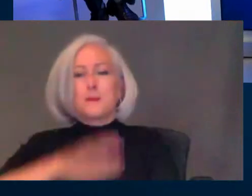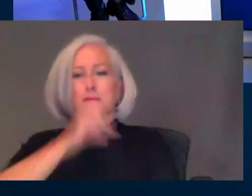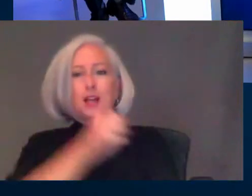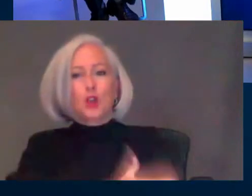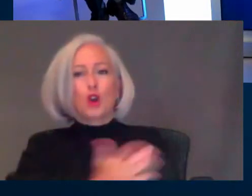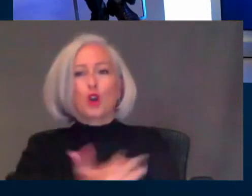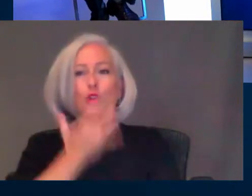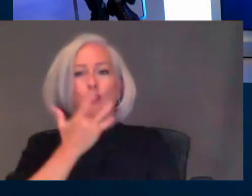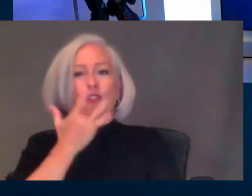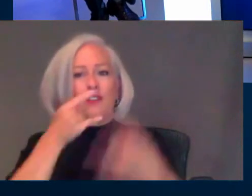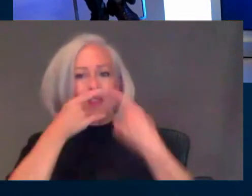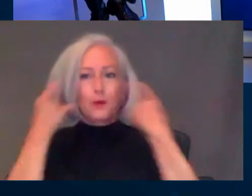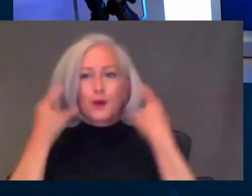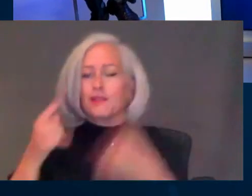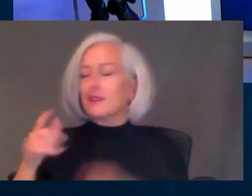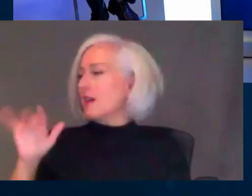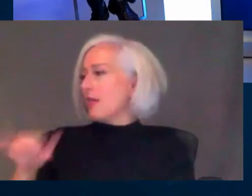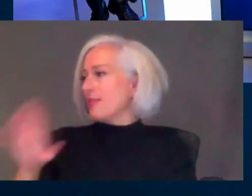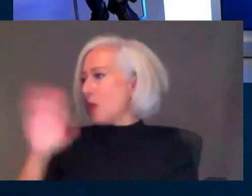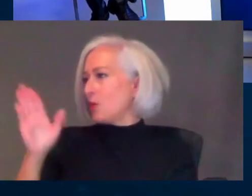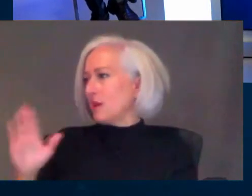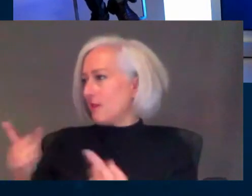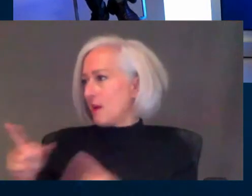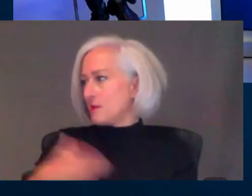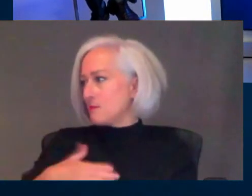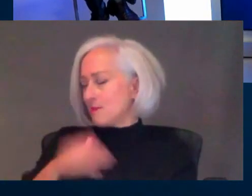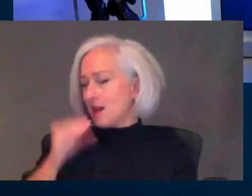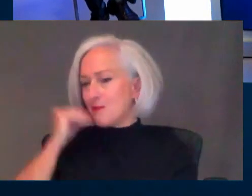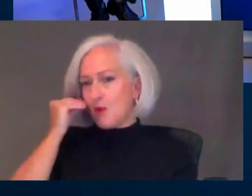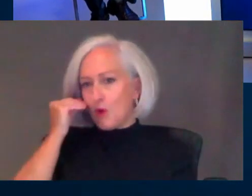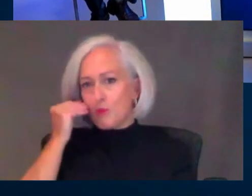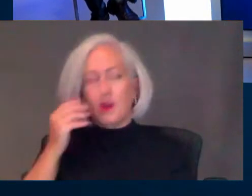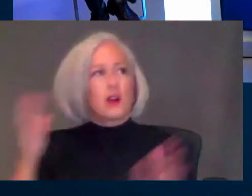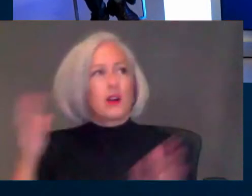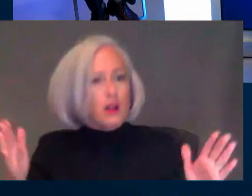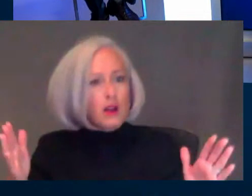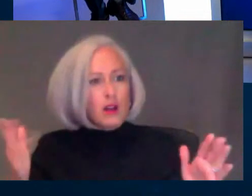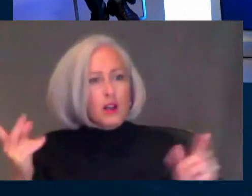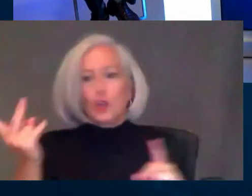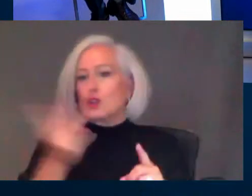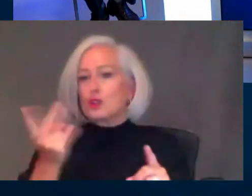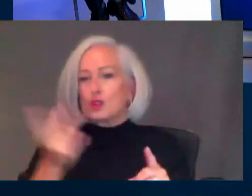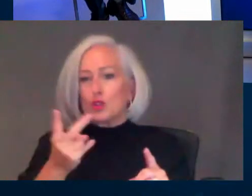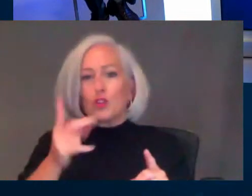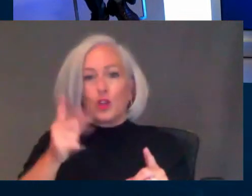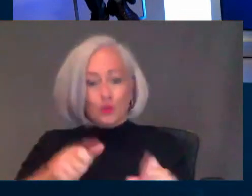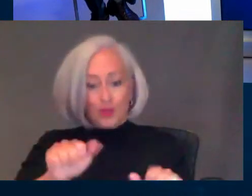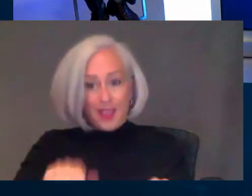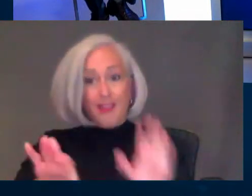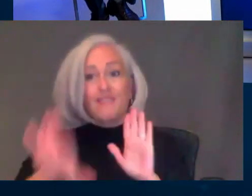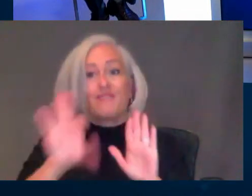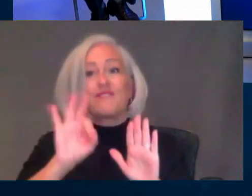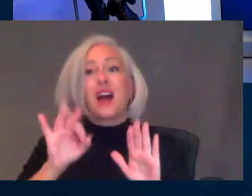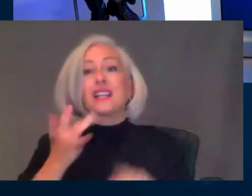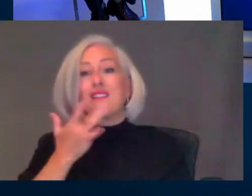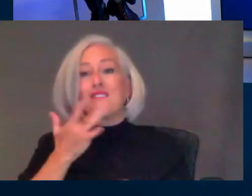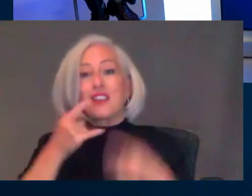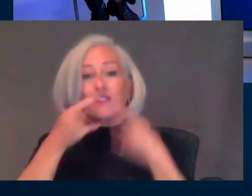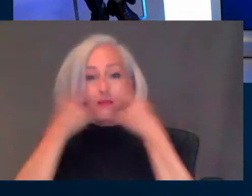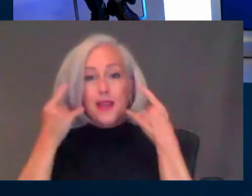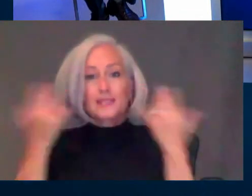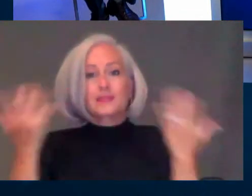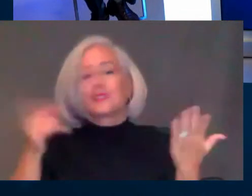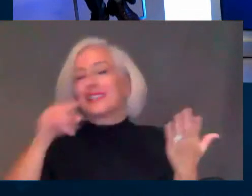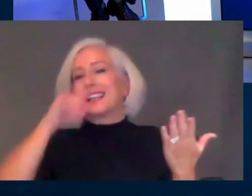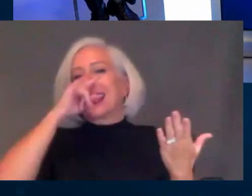good? We're good back there. Okay, so we're going to get to community questions here in just a moment, but I wanted to officially welcome